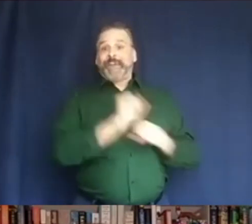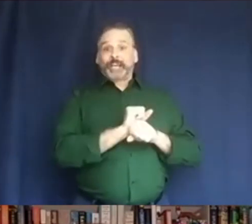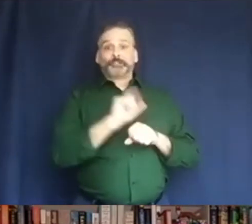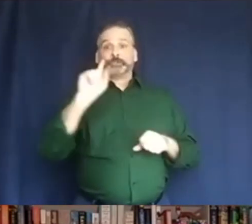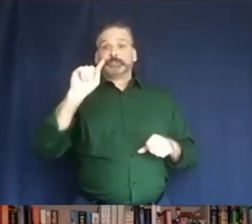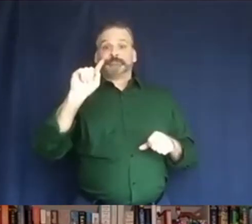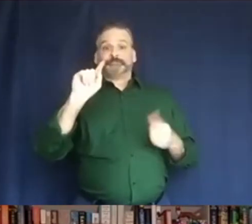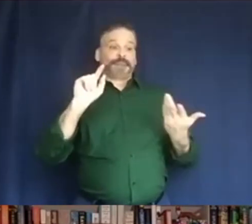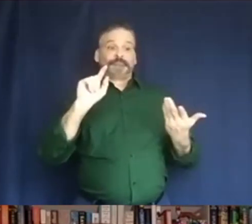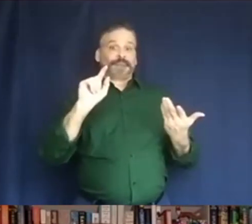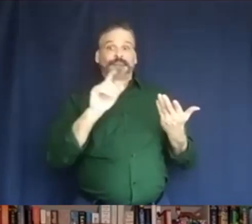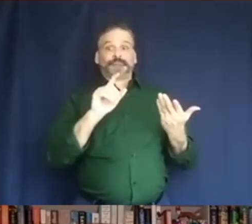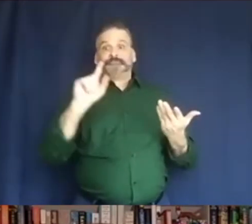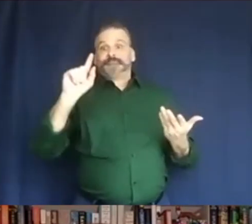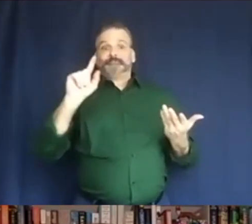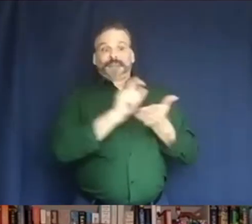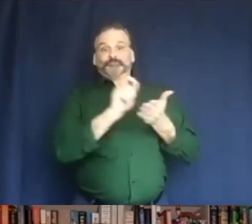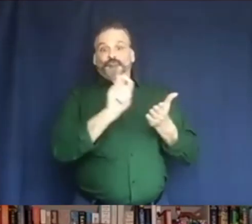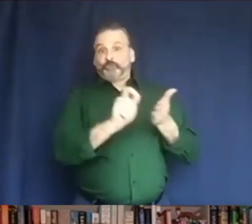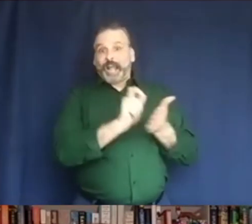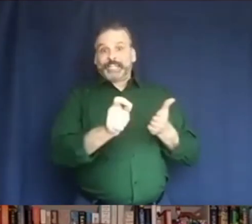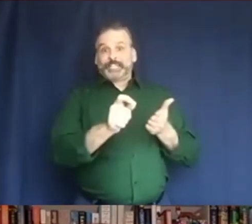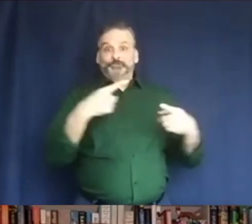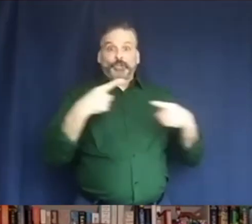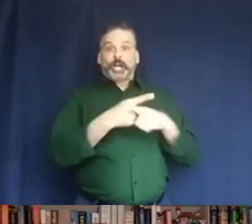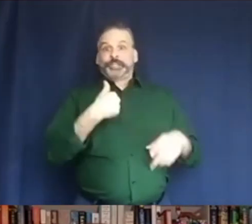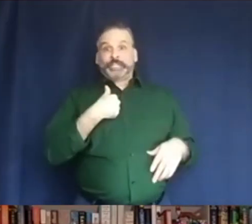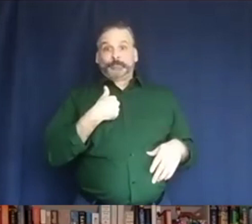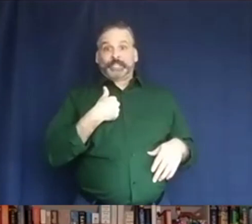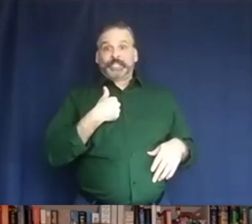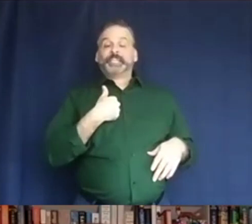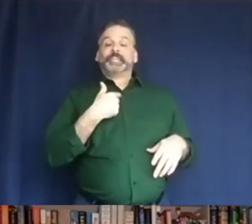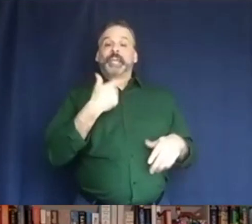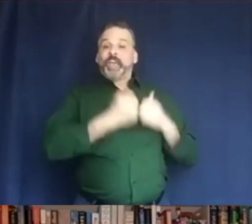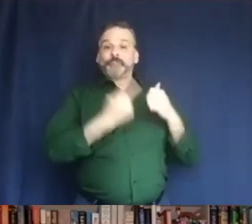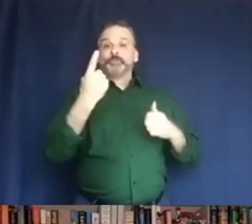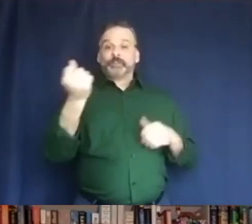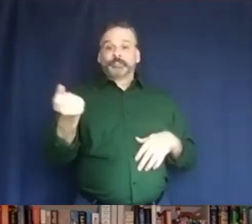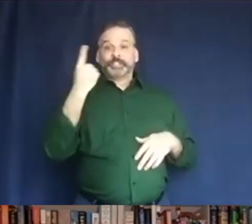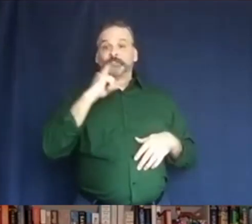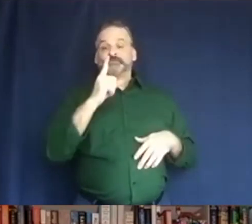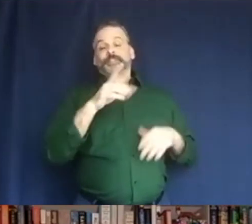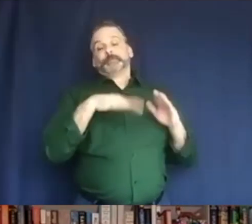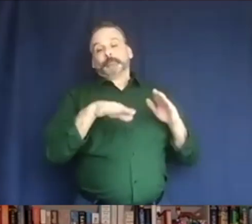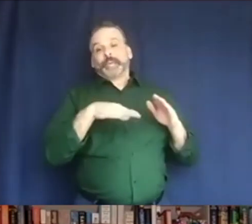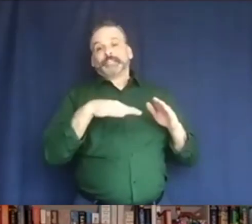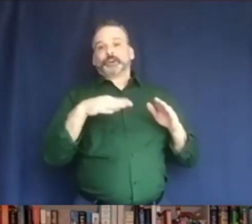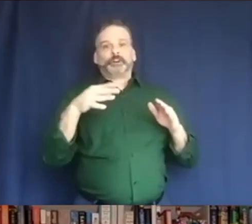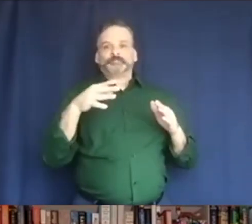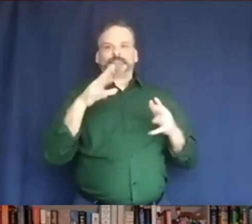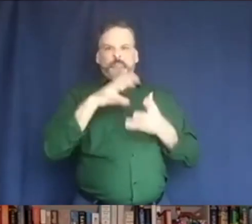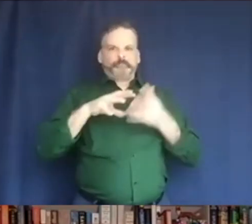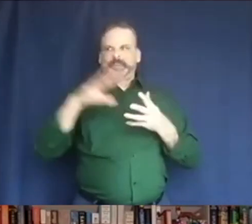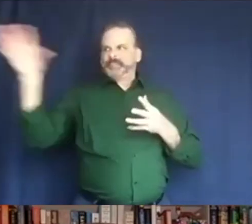to basically contradict me. But you know, everybody is understanding that this is really based on a hodgepodge of stuff, and there's